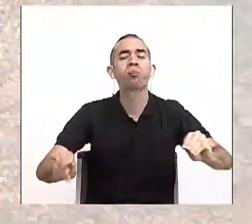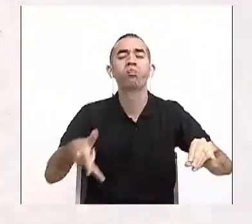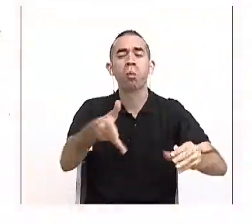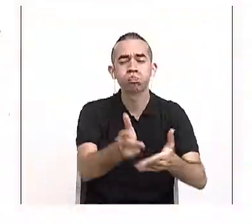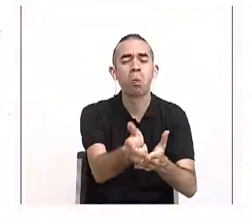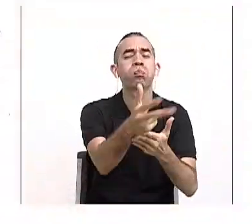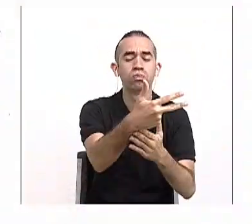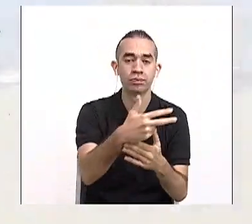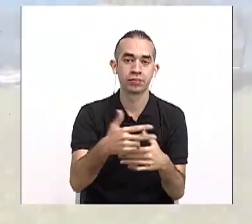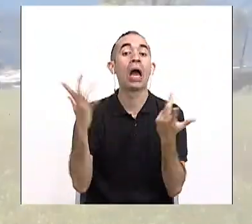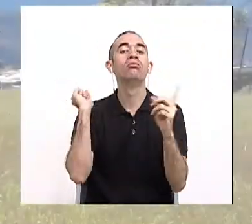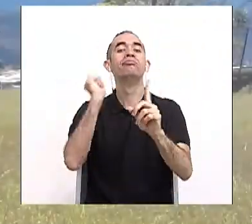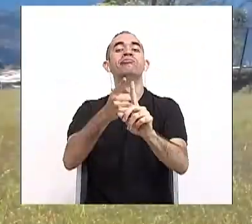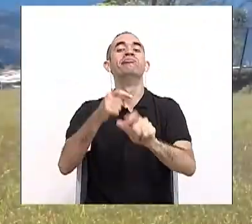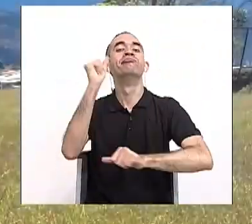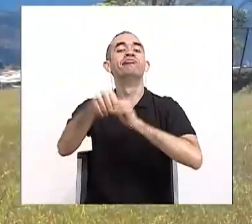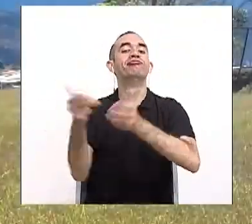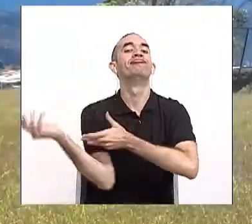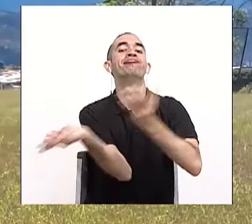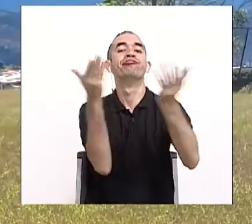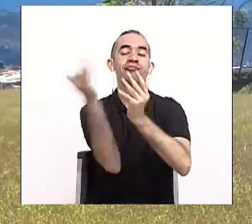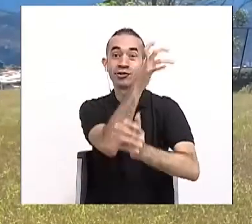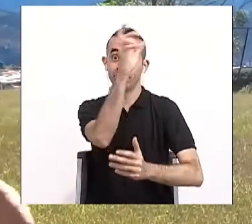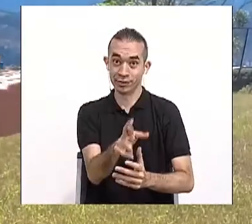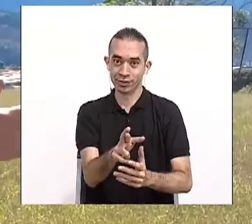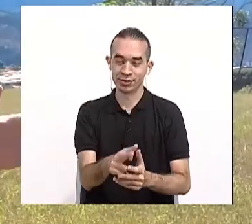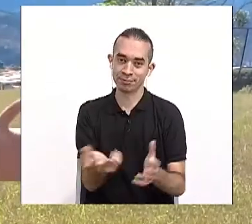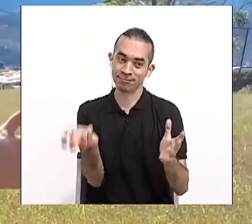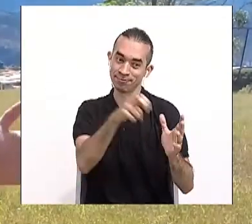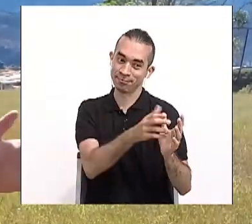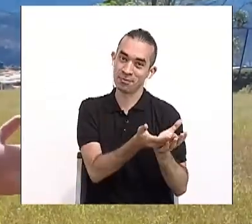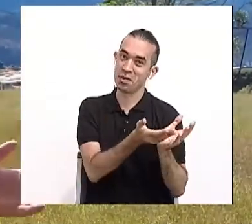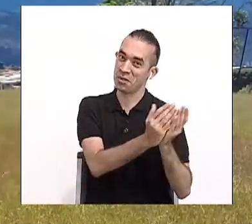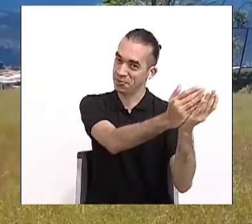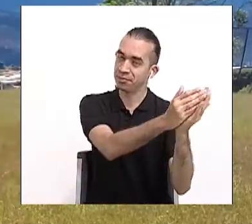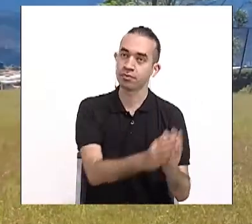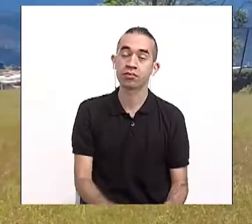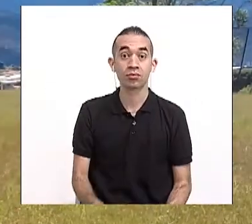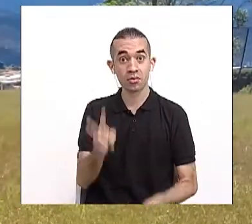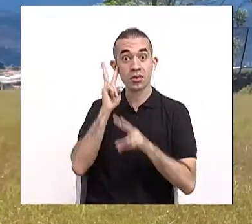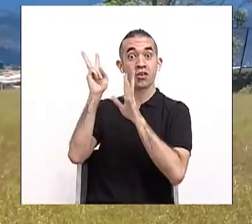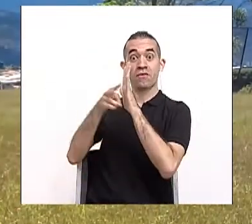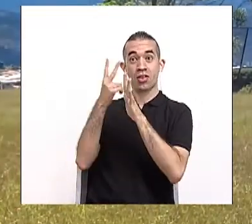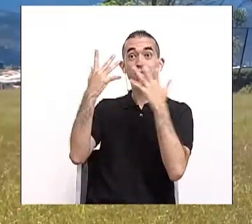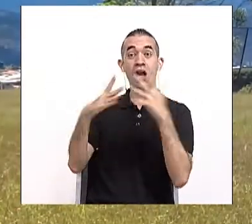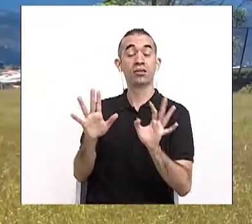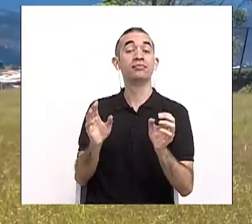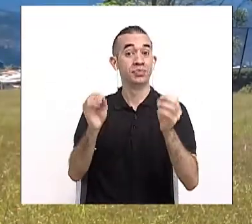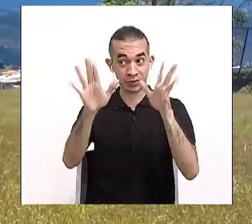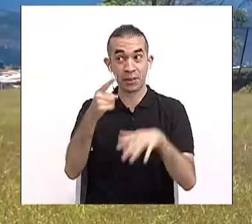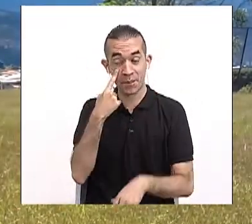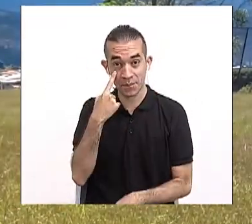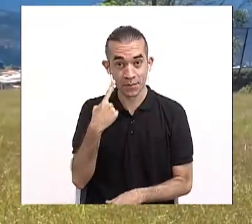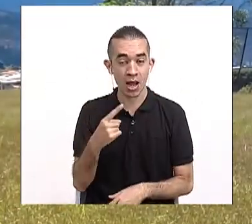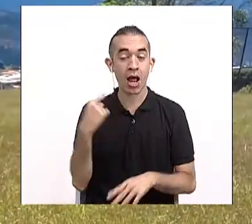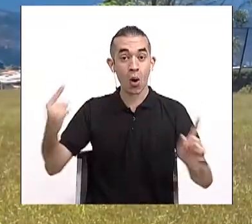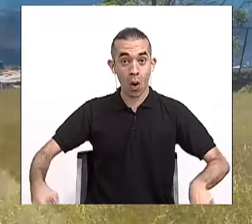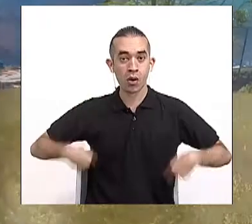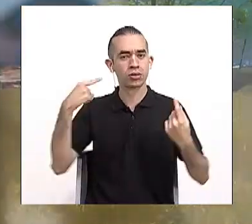Ox herds worked under the rain, the sun, the swamps, in mud, day and night, and